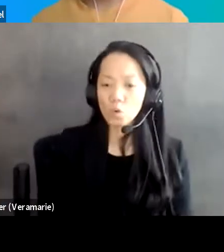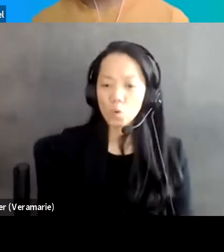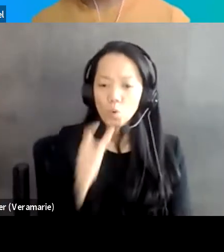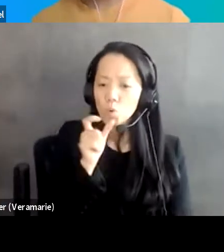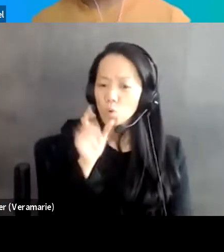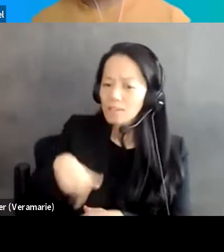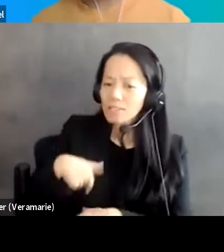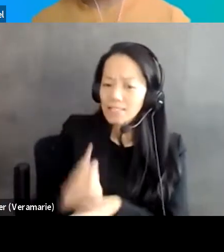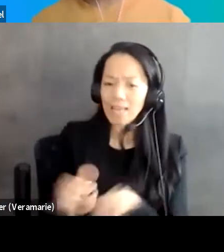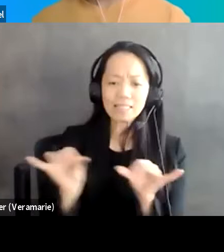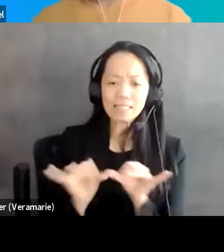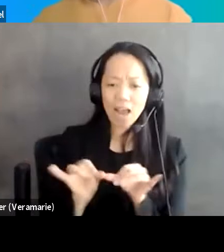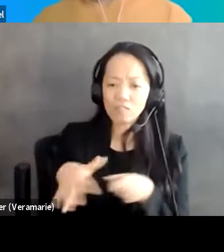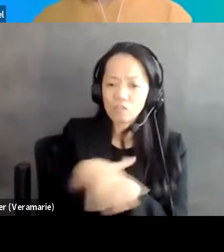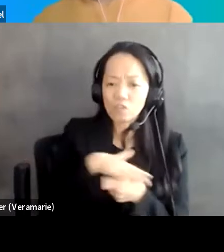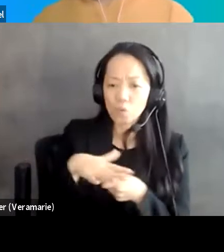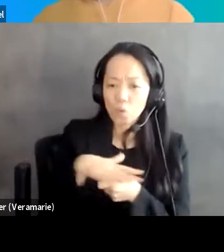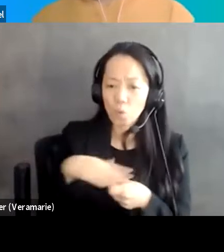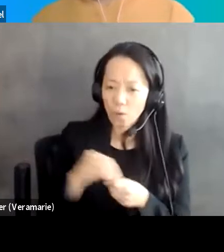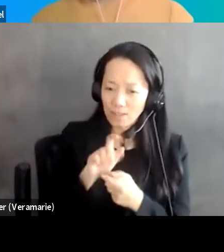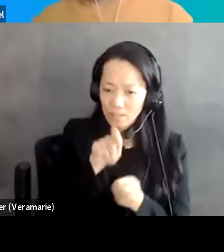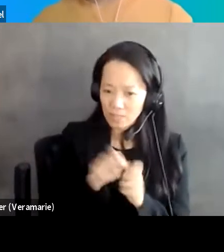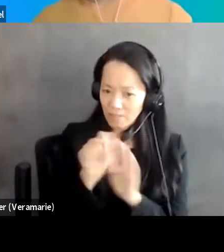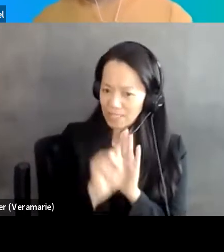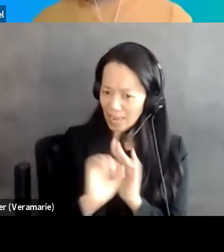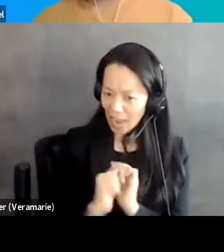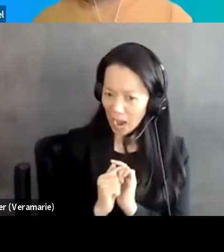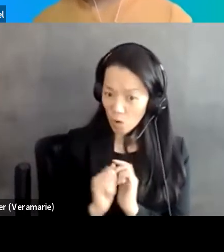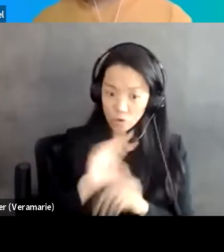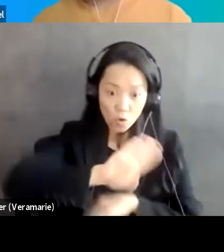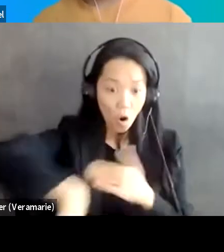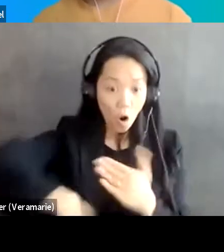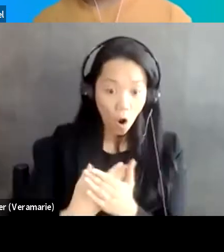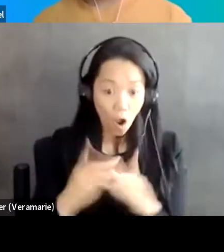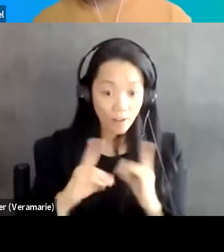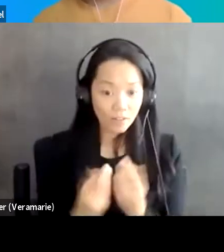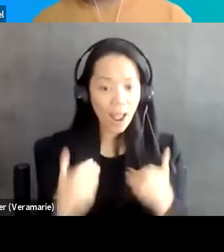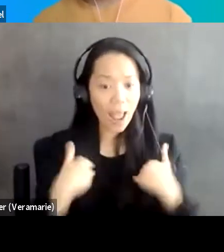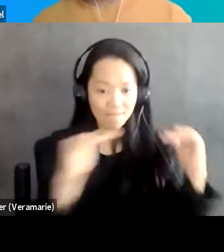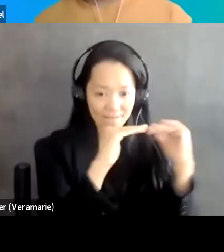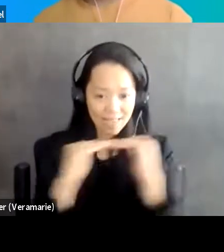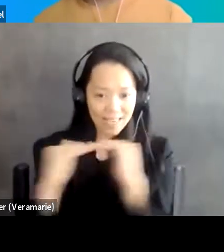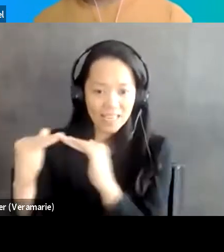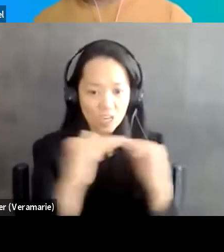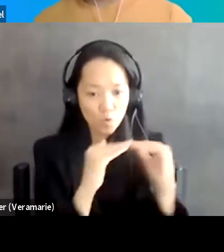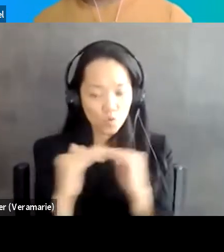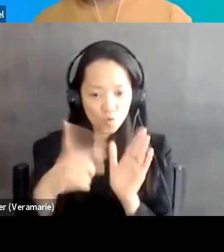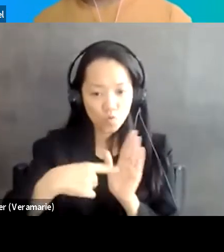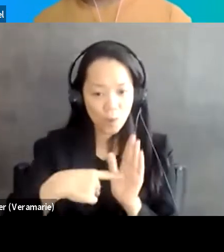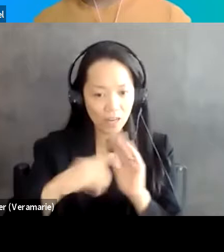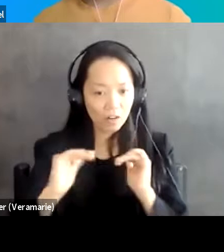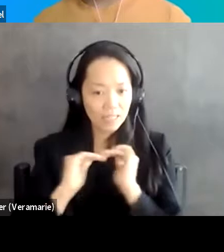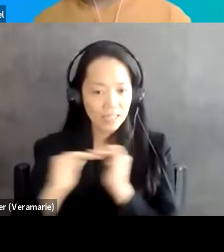population size for a district within a given state so that all districts have an equal voice?